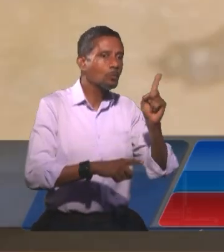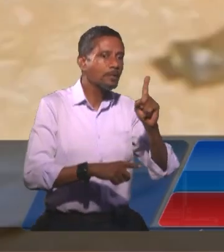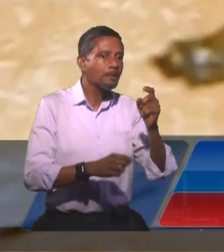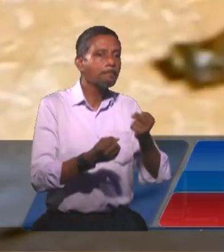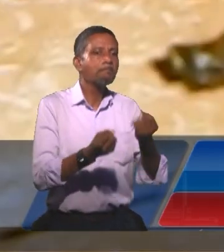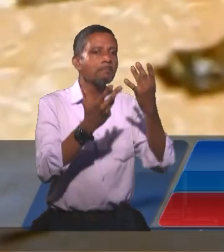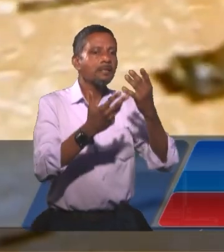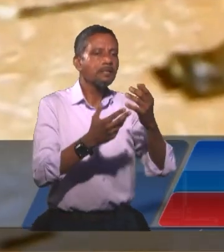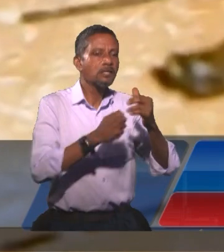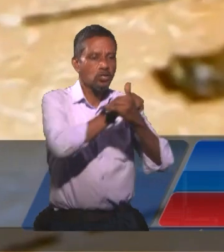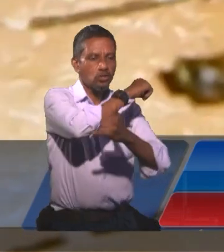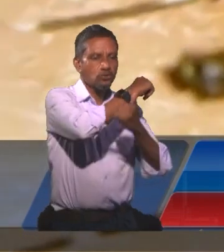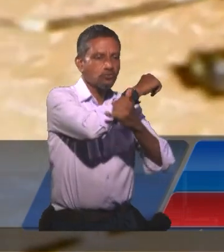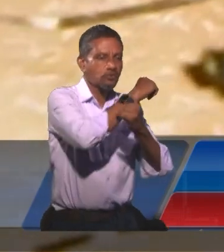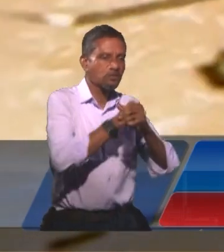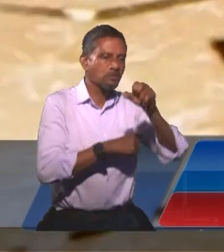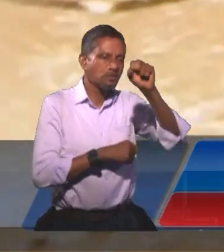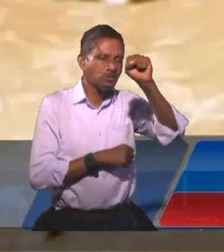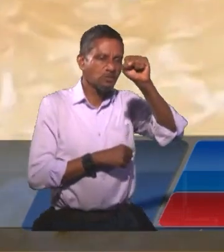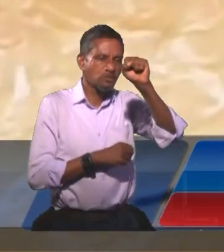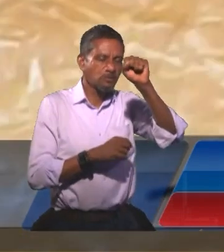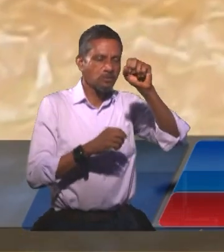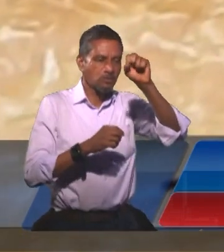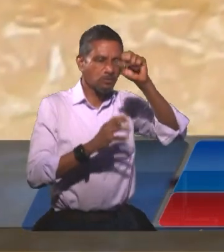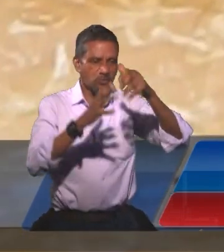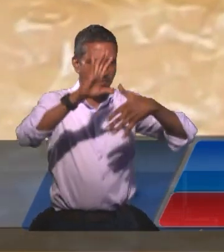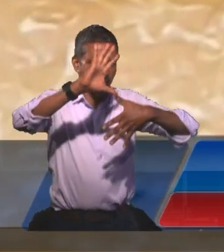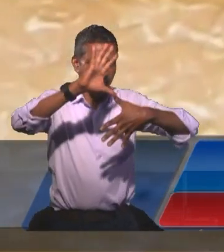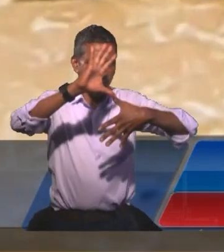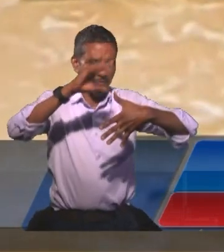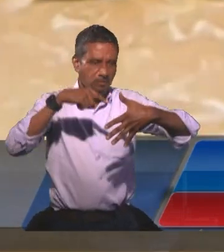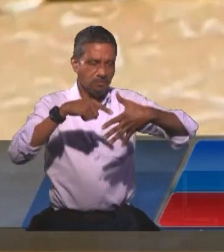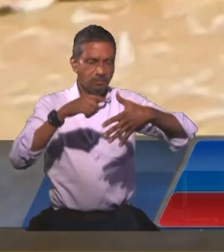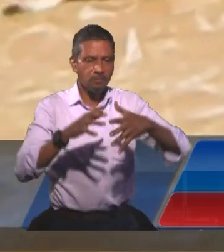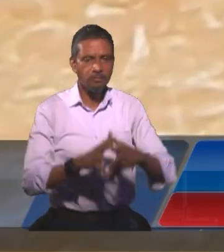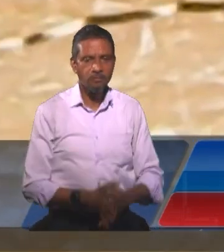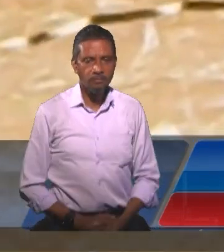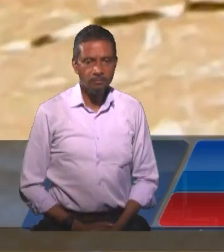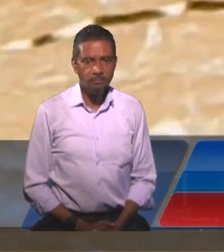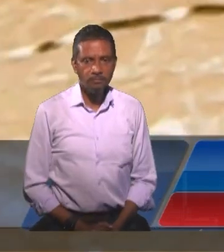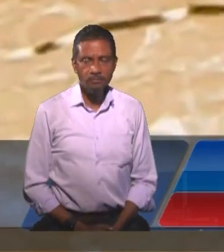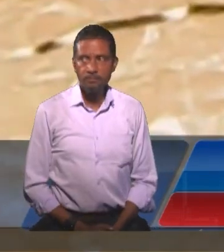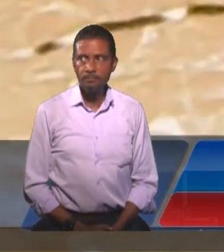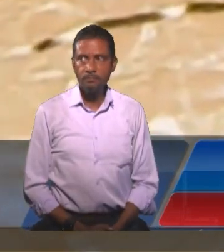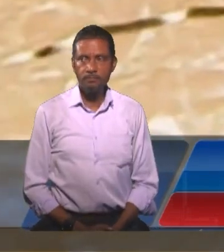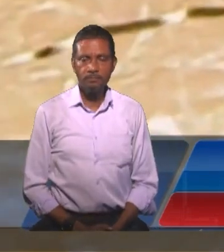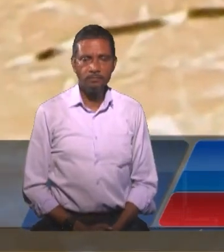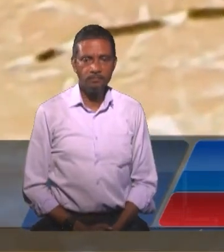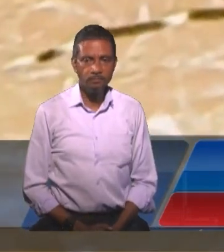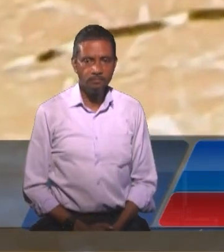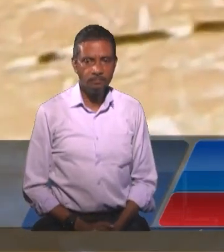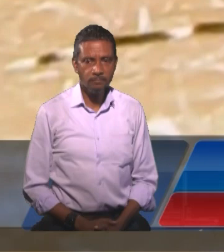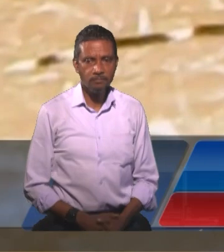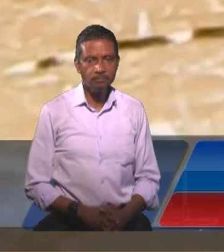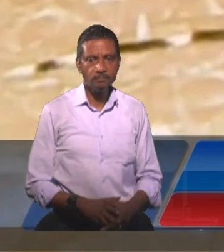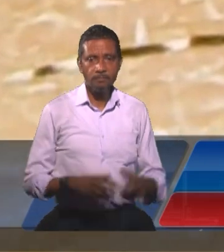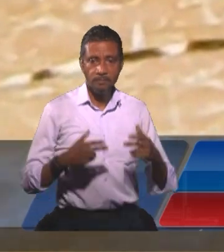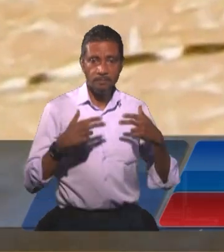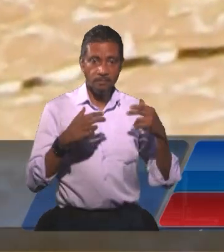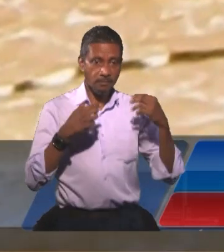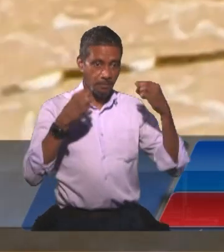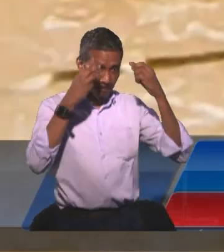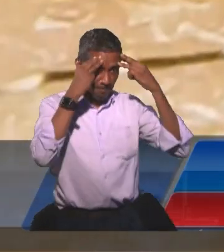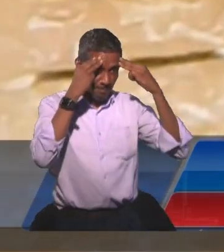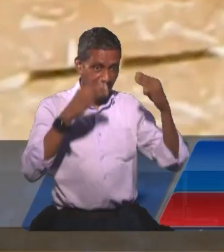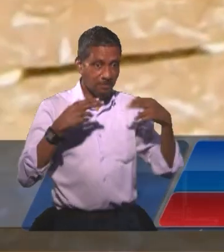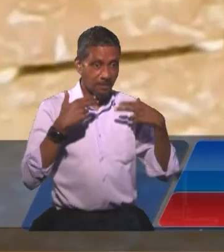Colombia, Panama, and Trinidad and Tobago, among others. Speaking to reporters this morning, Health Minister Terence Dayal Singh said the Oropouche virus